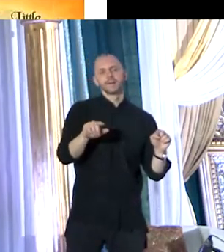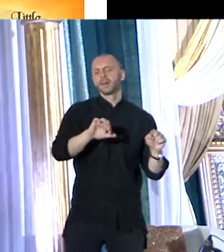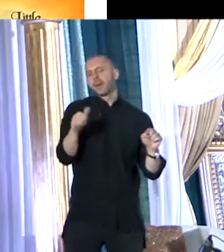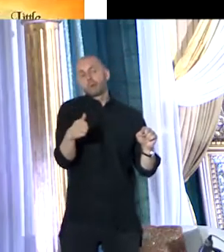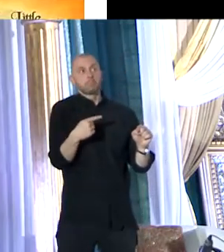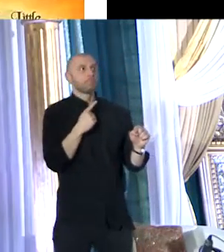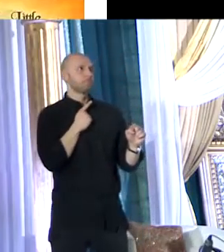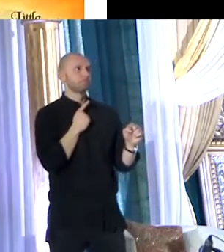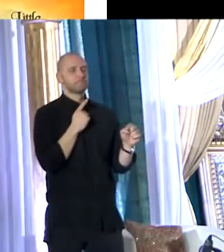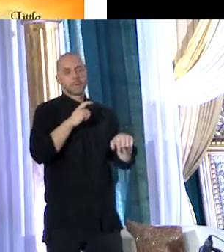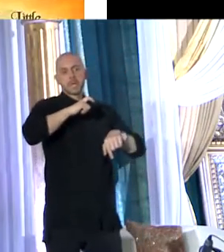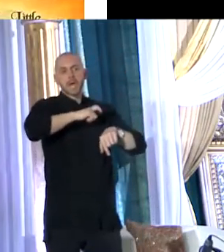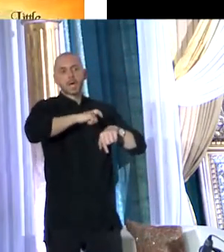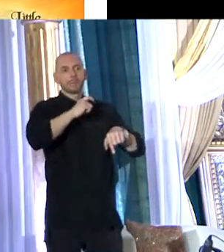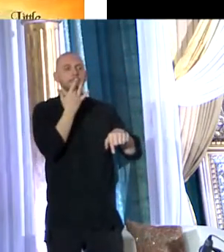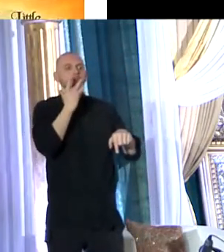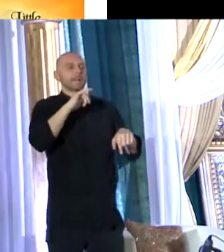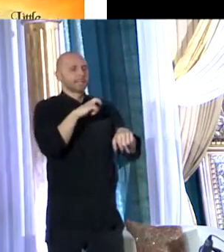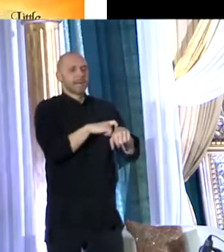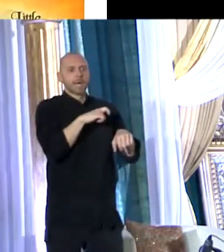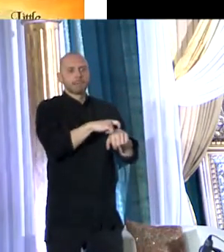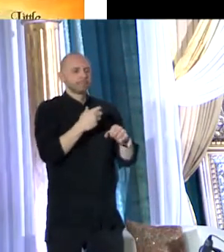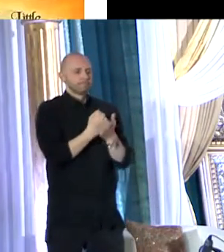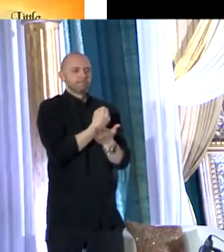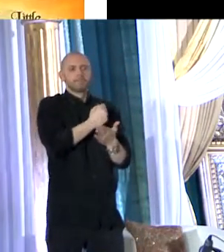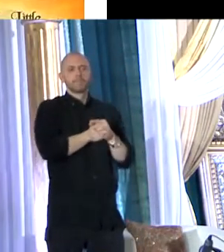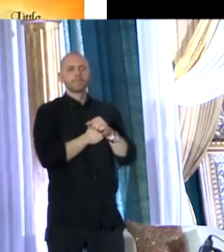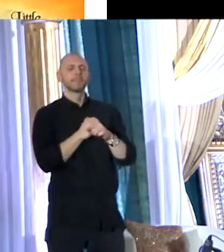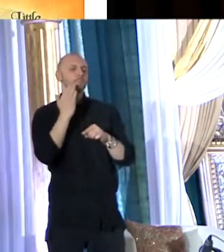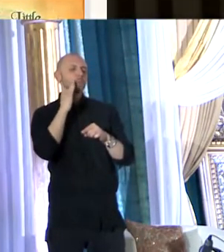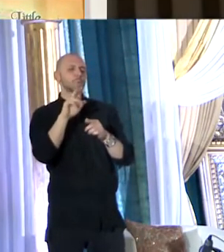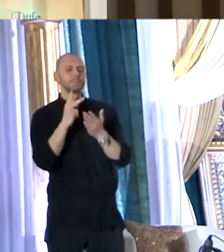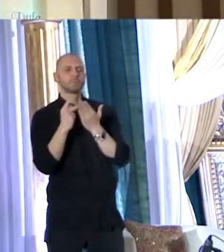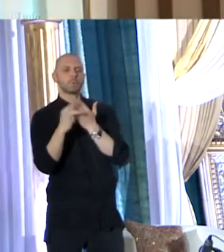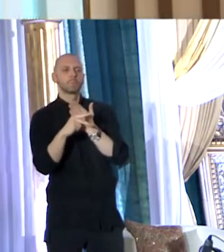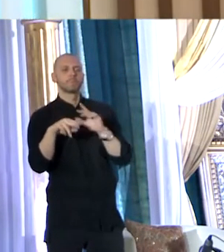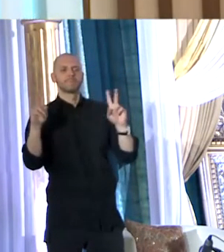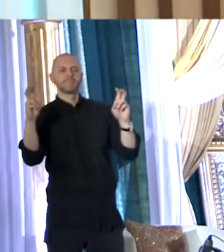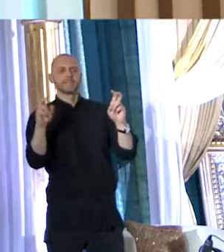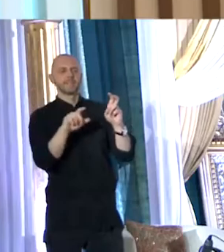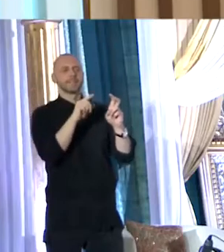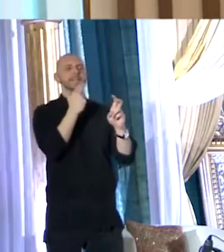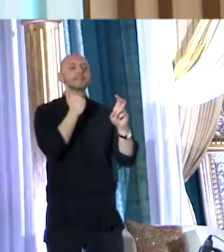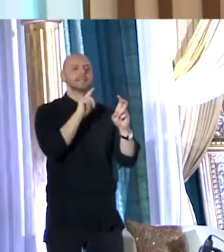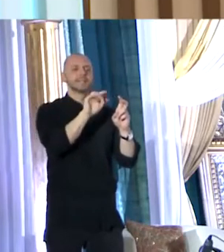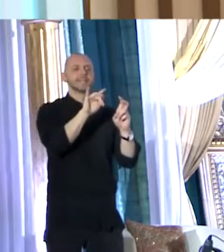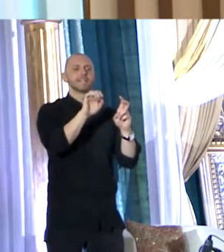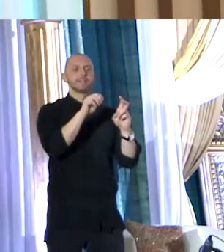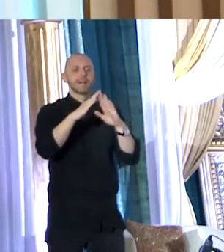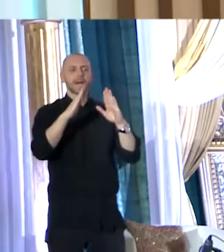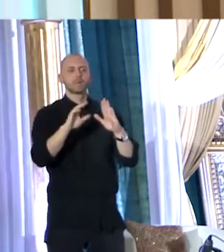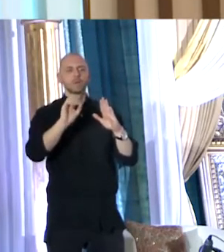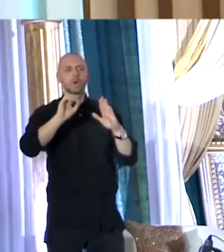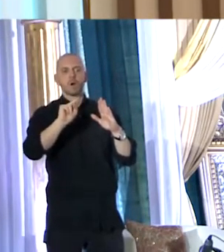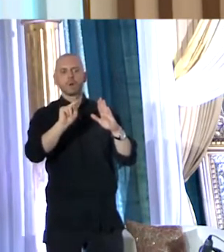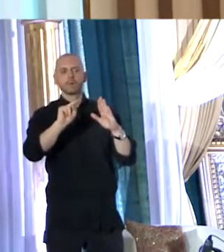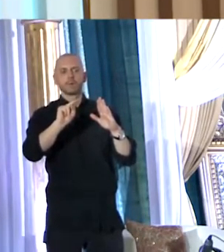coincidental. But the messages of the TV show and the messages of the survey were largely the same, and they reinforced one